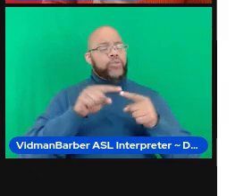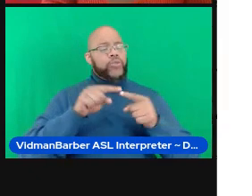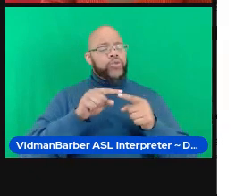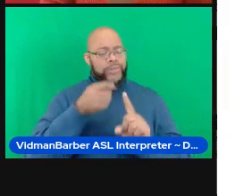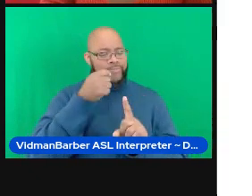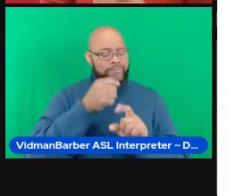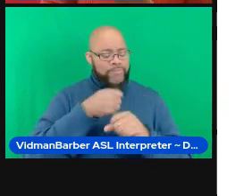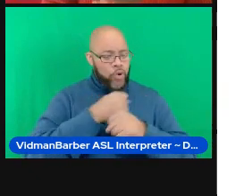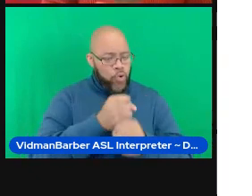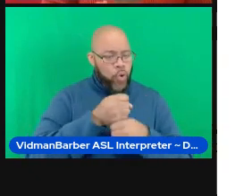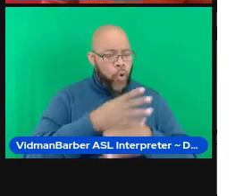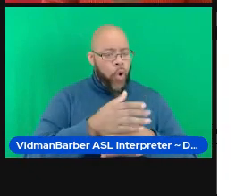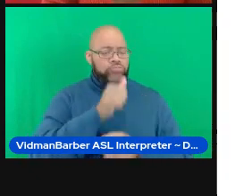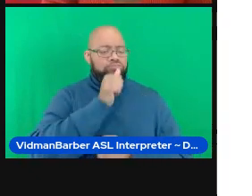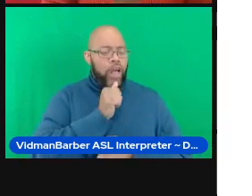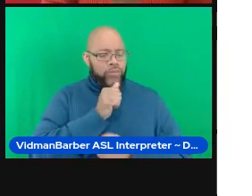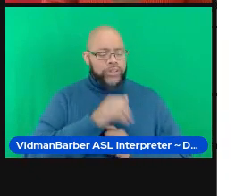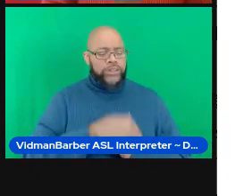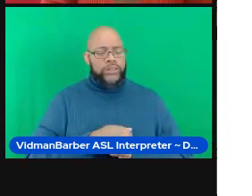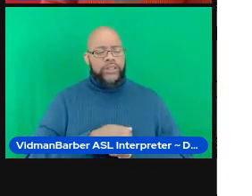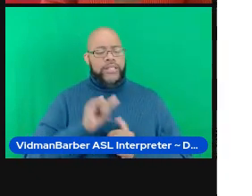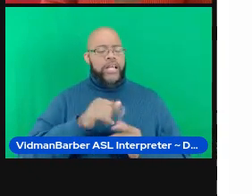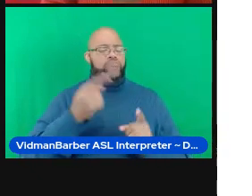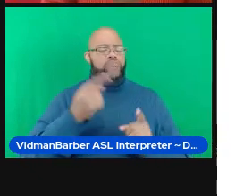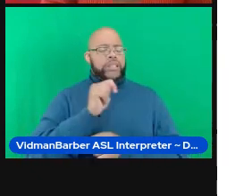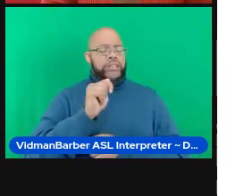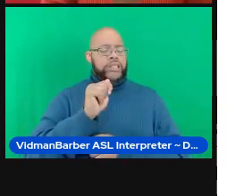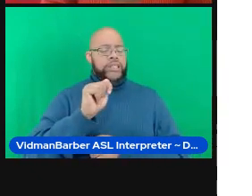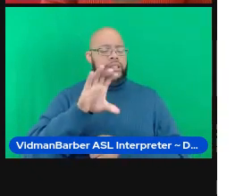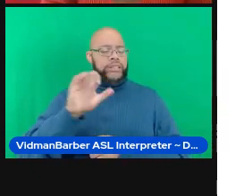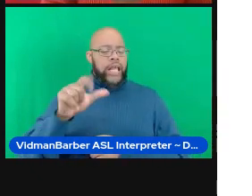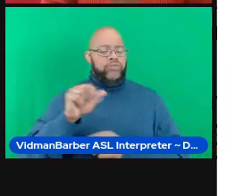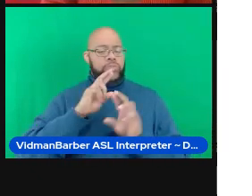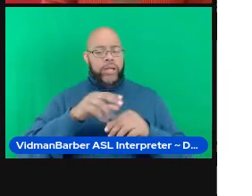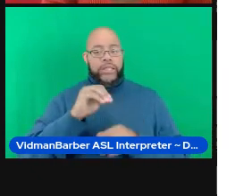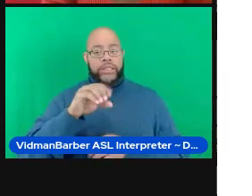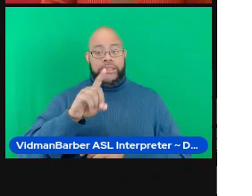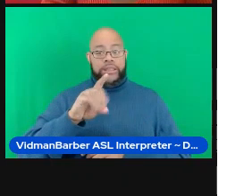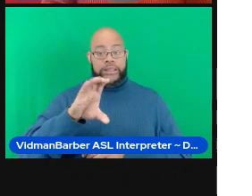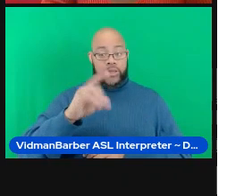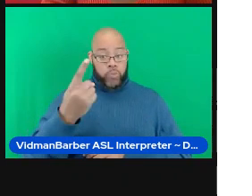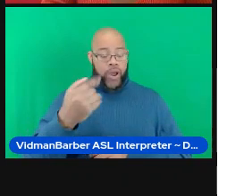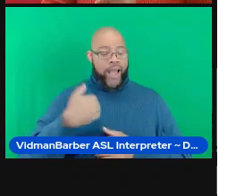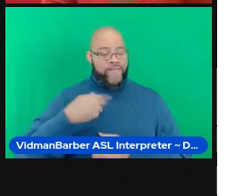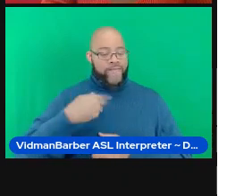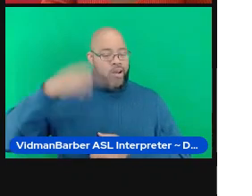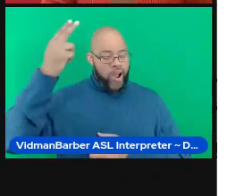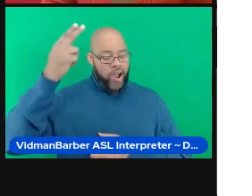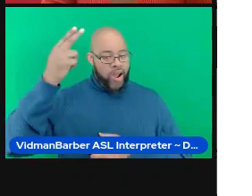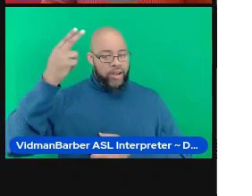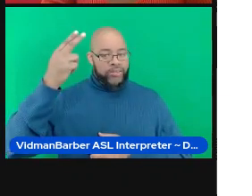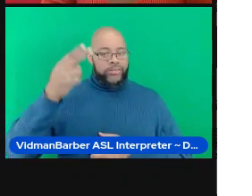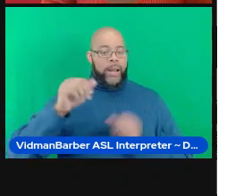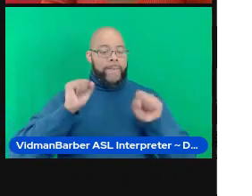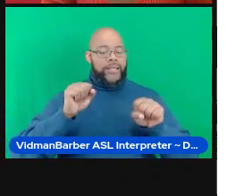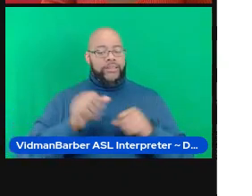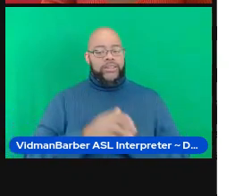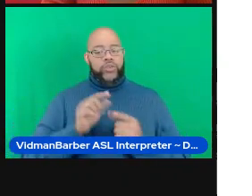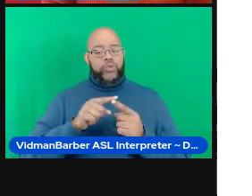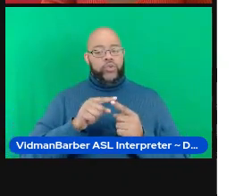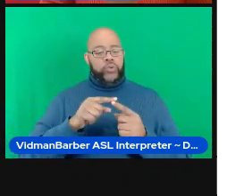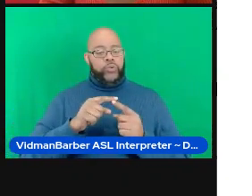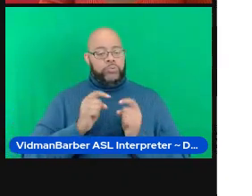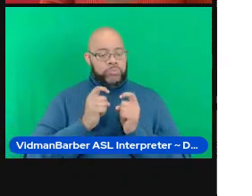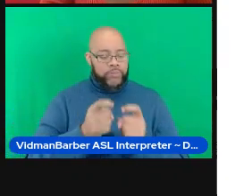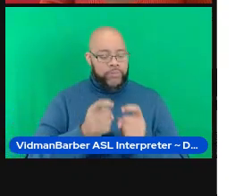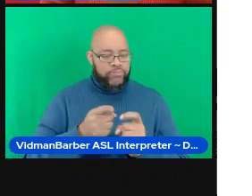tolerance, in this case, regulatory T cell response. And DC1 has been shown to have the highest ability to induce